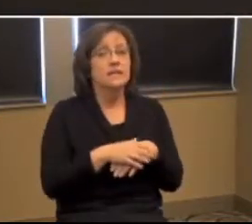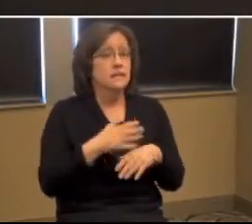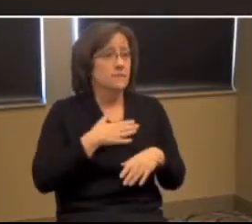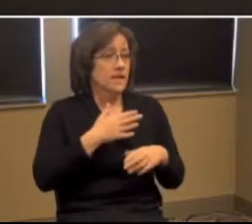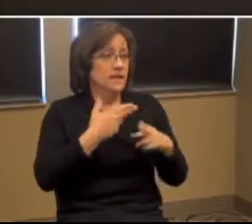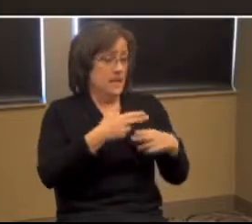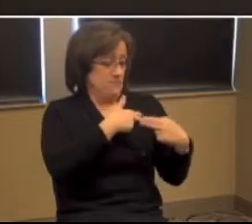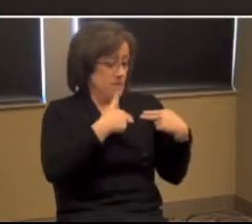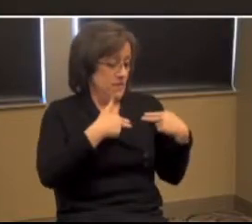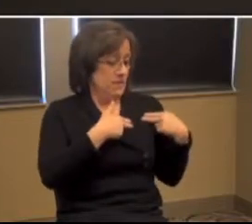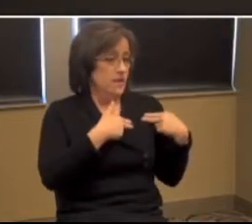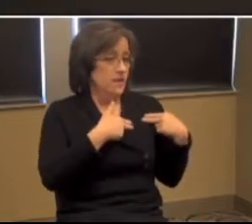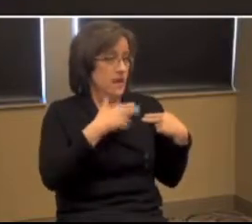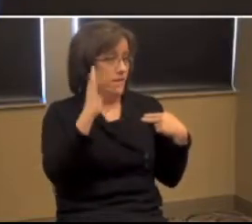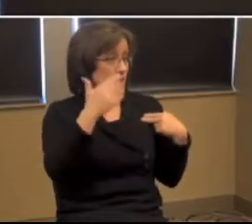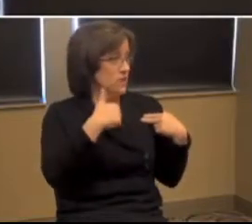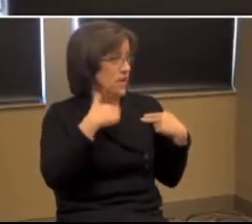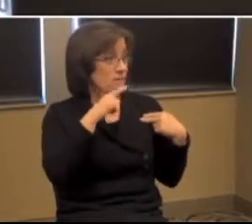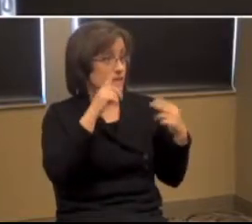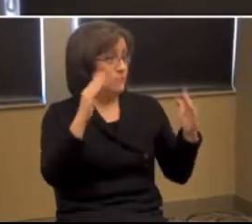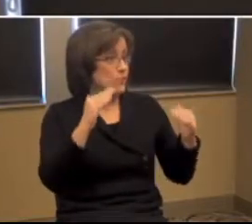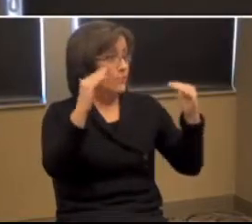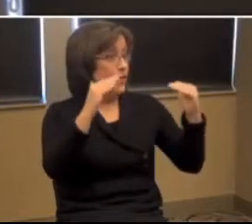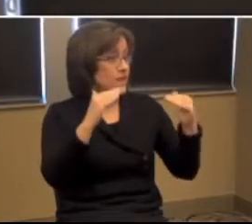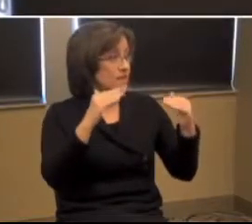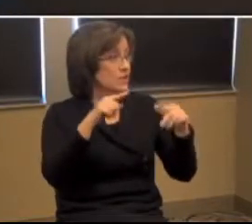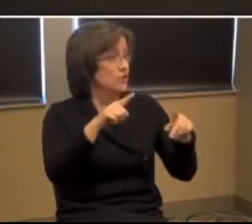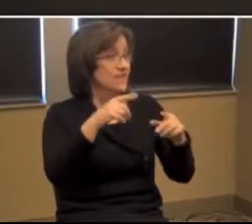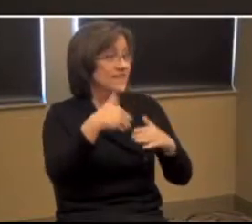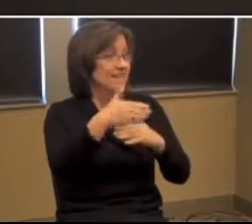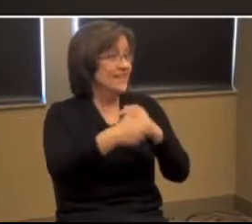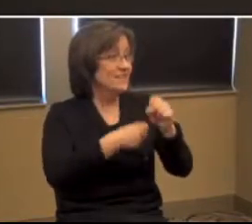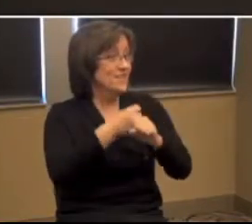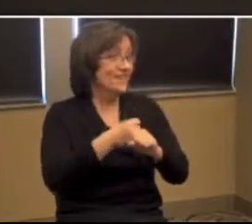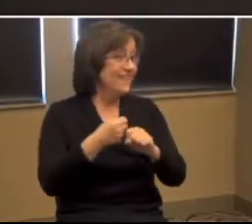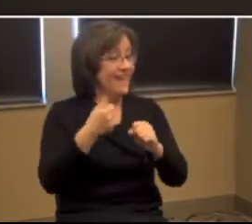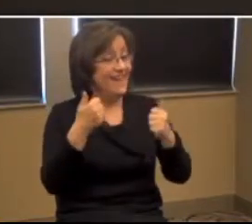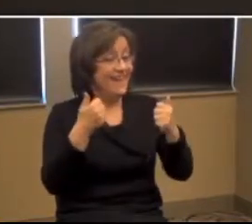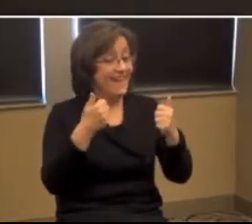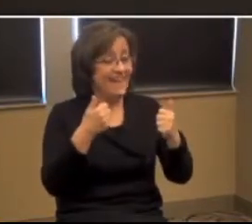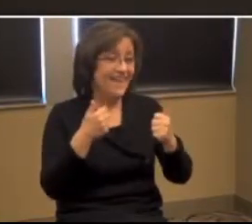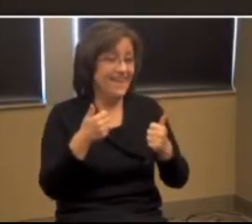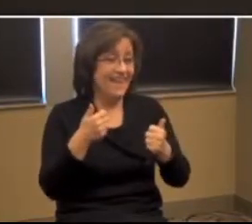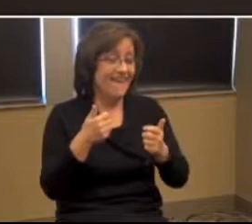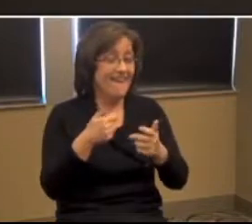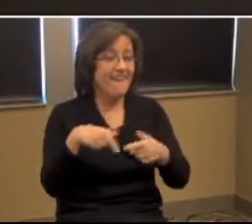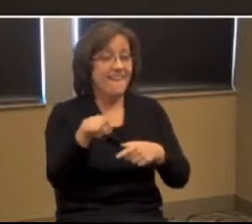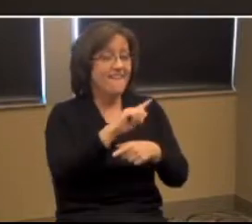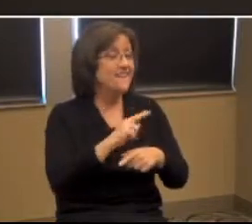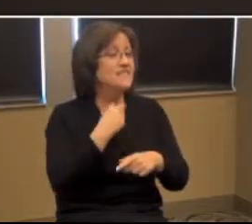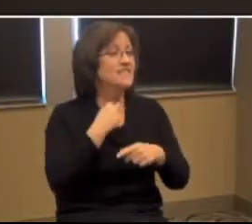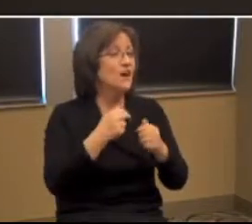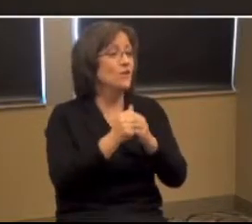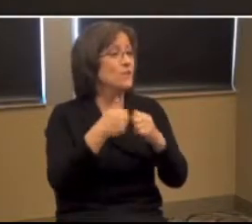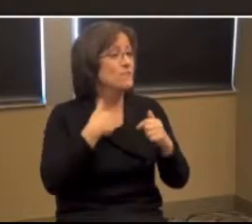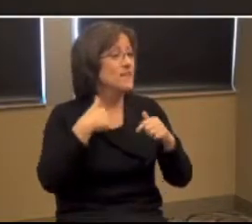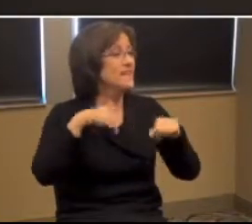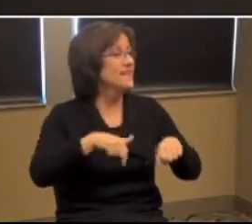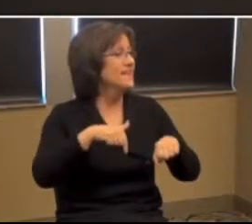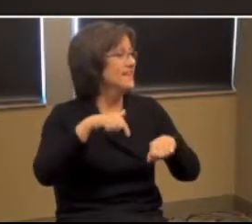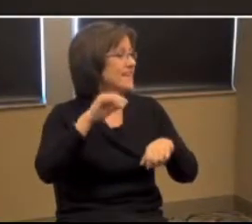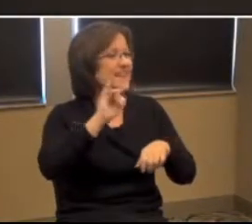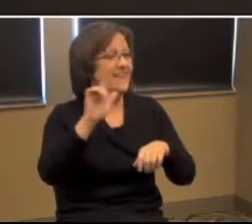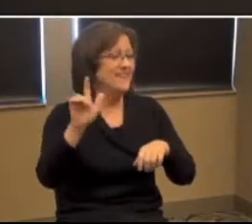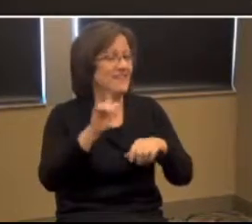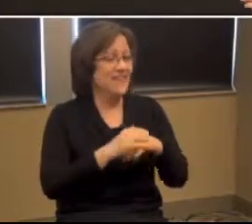name tag, apparently I'm getting promoted in the next year. So yay, I made it. So you guys are stuck with me in Illinois. So,